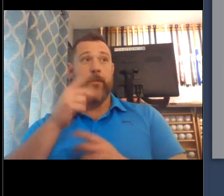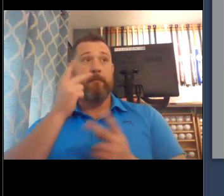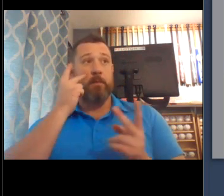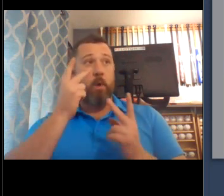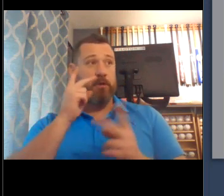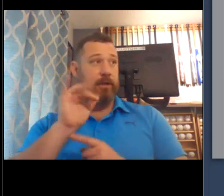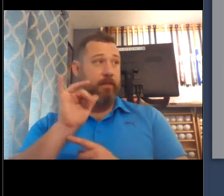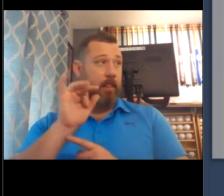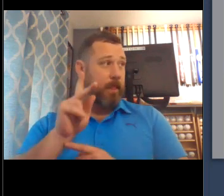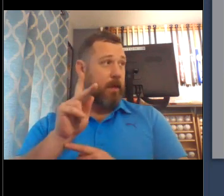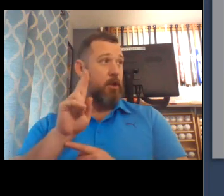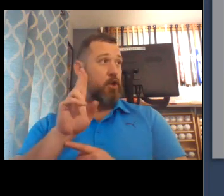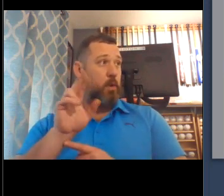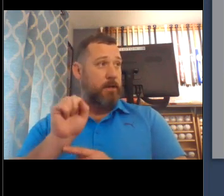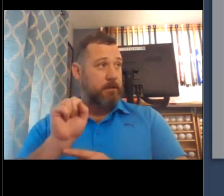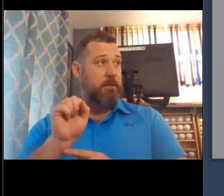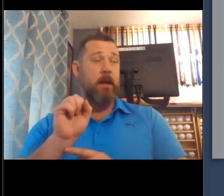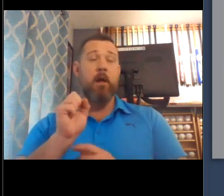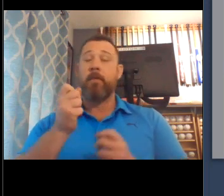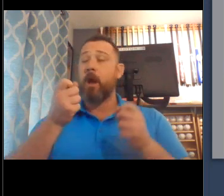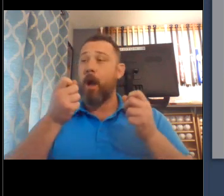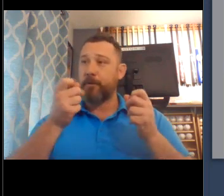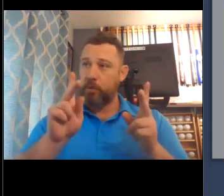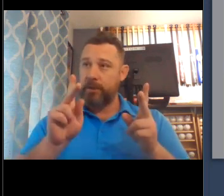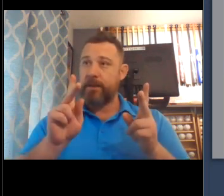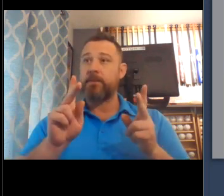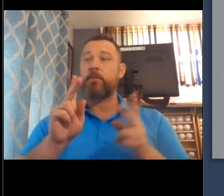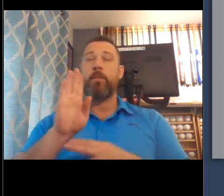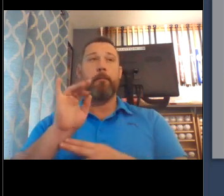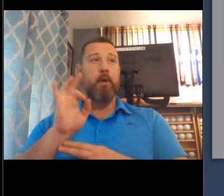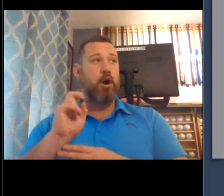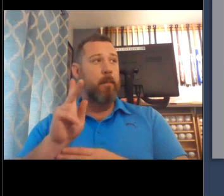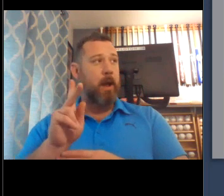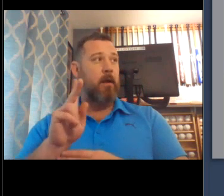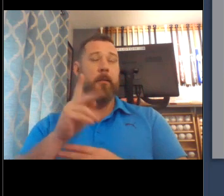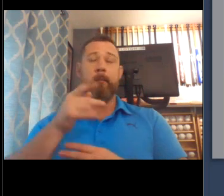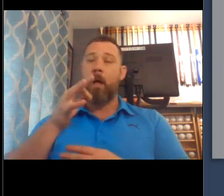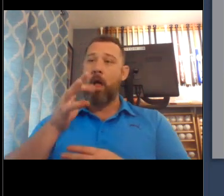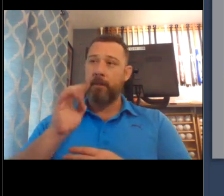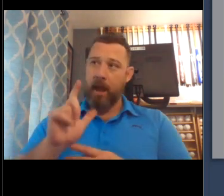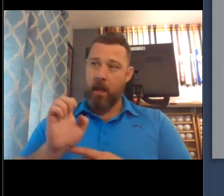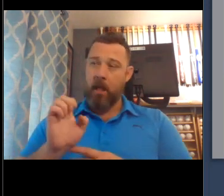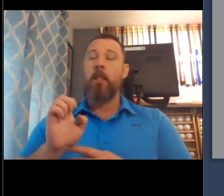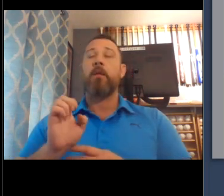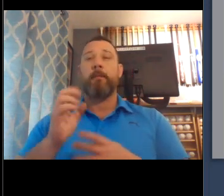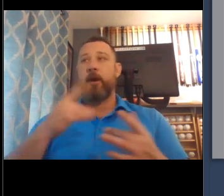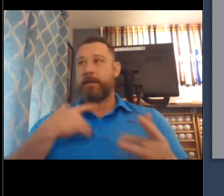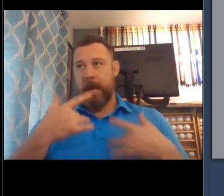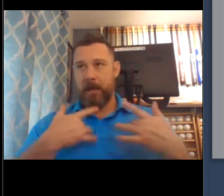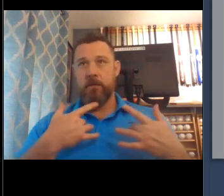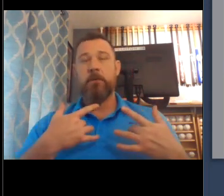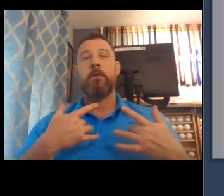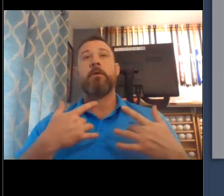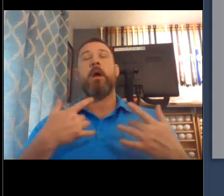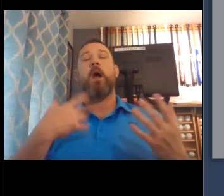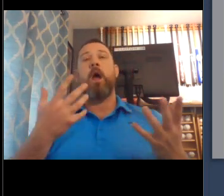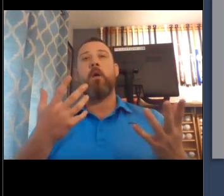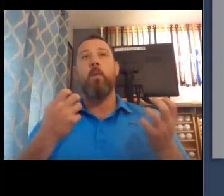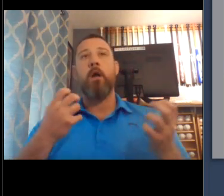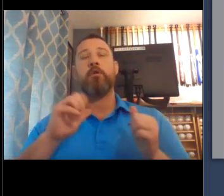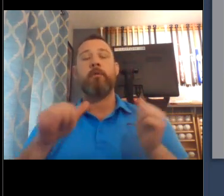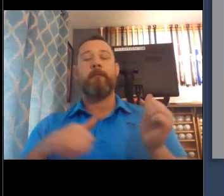and all the Yes. other opportunities, especially the Burbank, Palmdale, very, very excitedly. Yes. I wanted to follow up